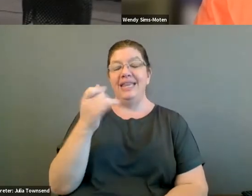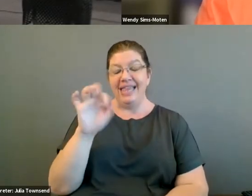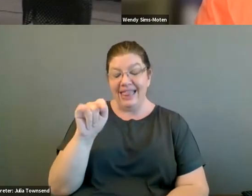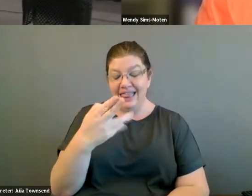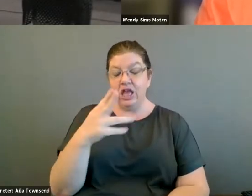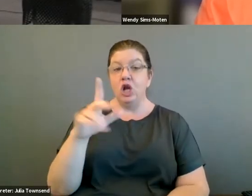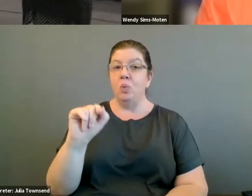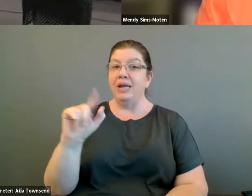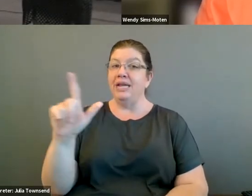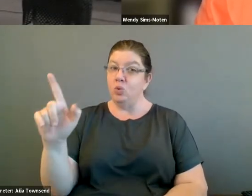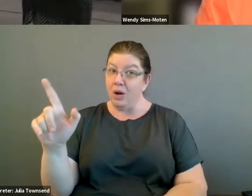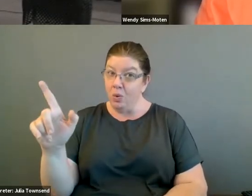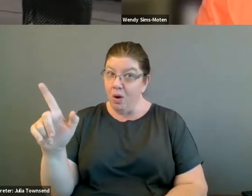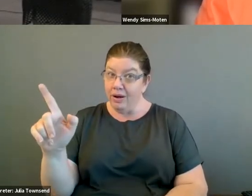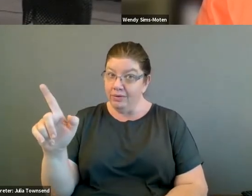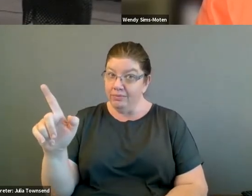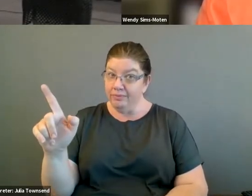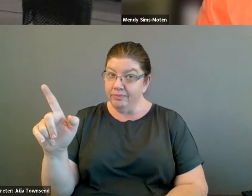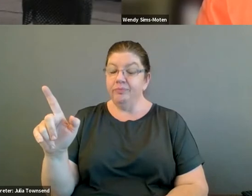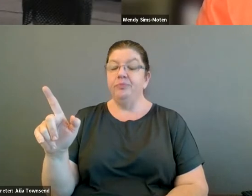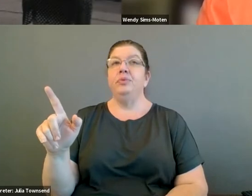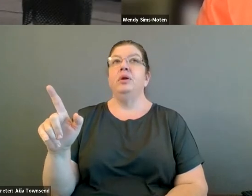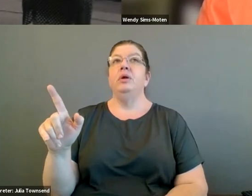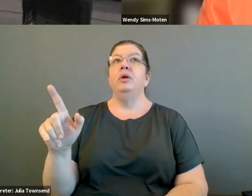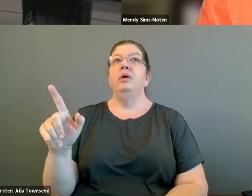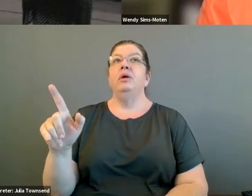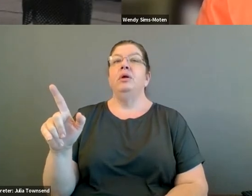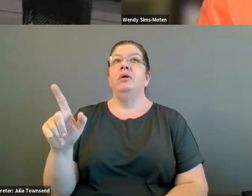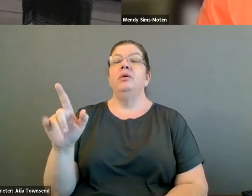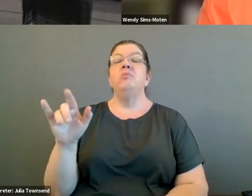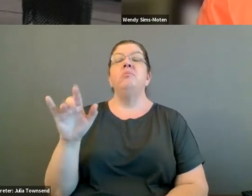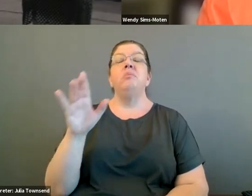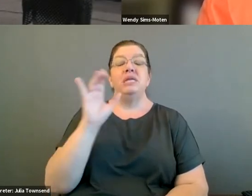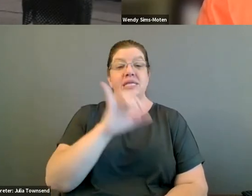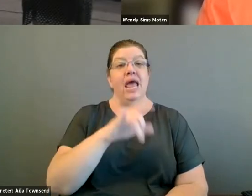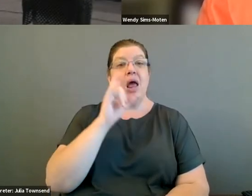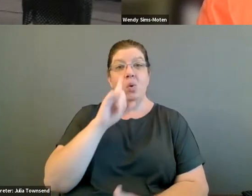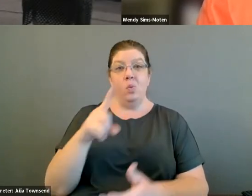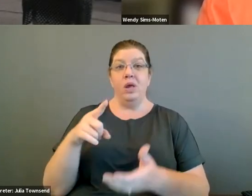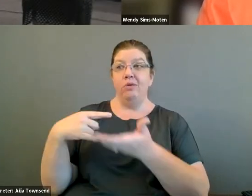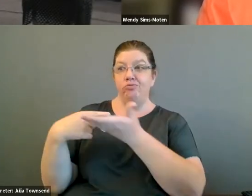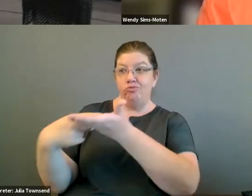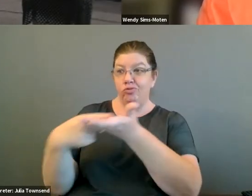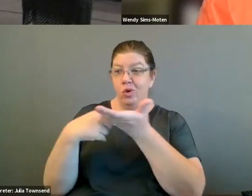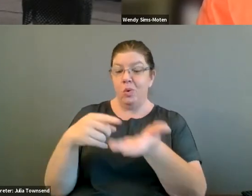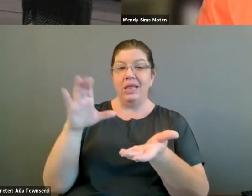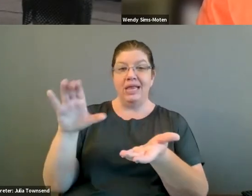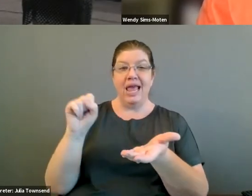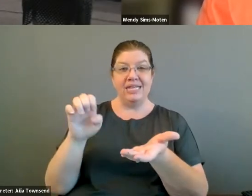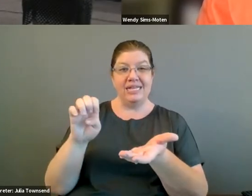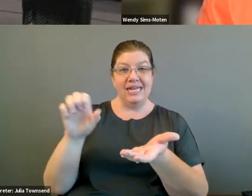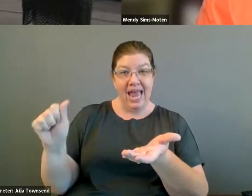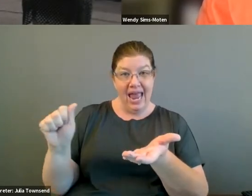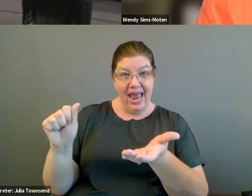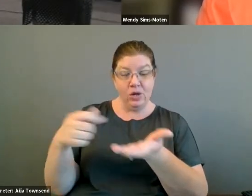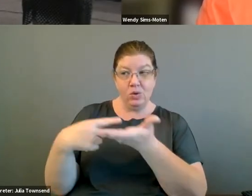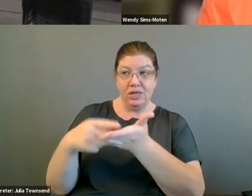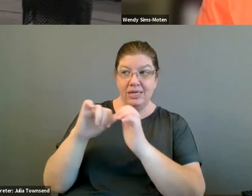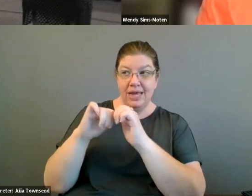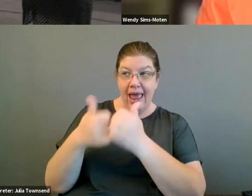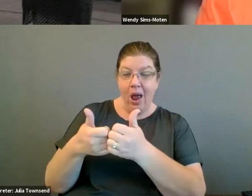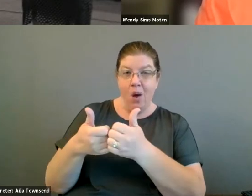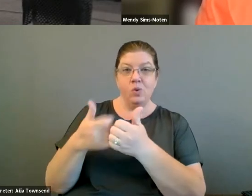2021, in your interest, we came together with CSEA to discuss how to